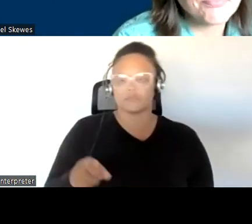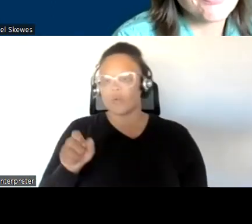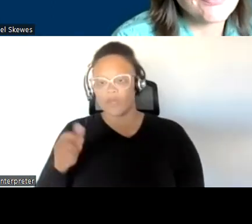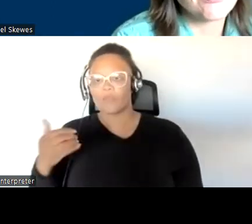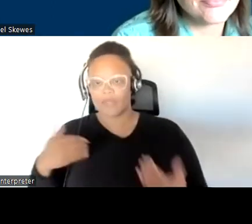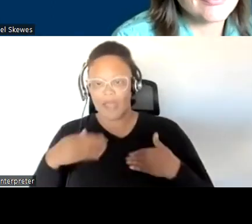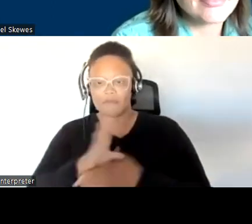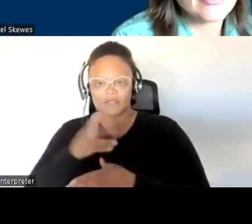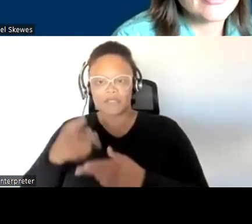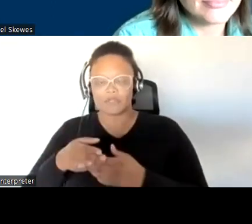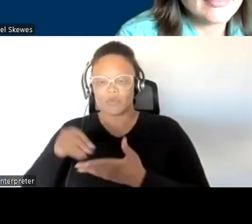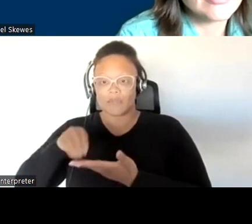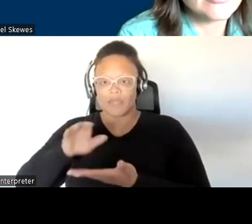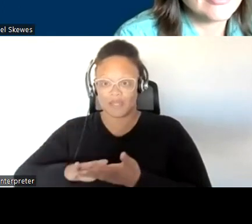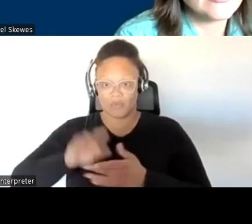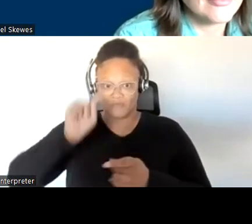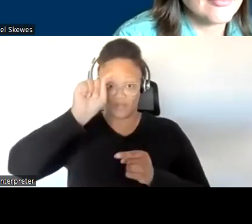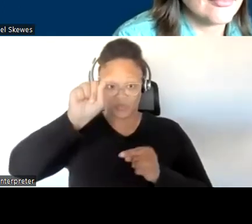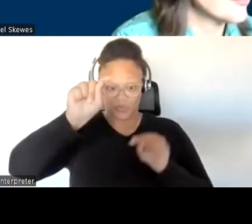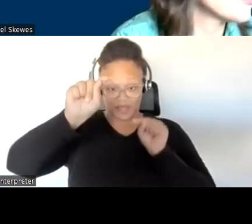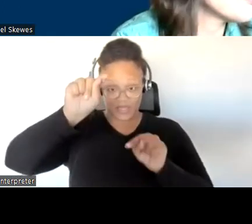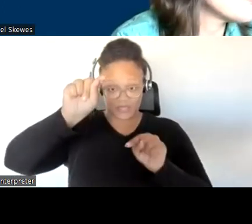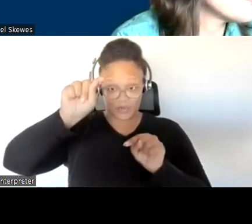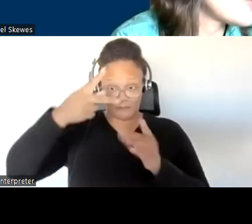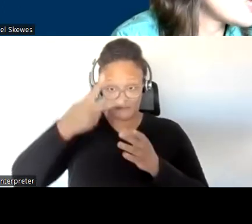that on both of them, correct?